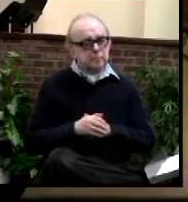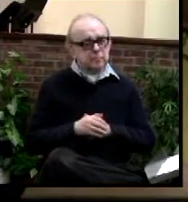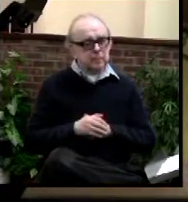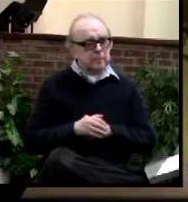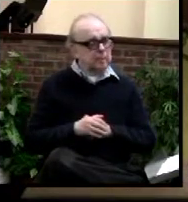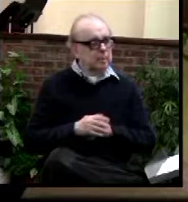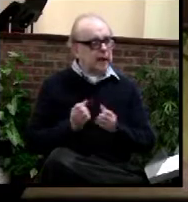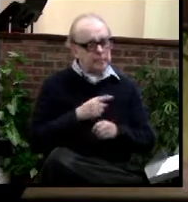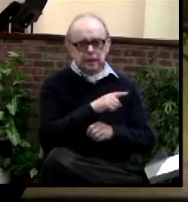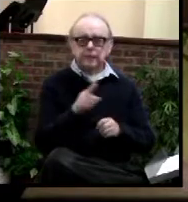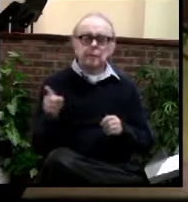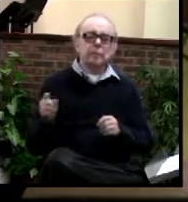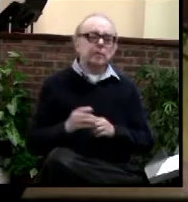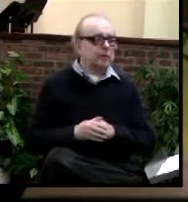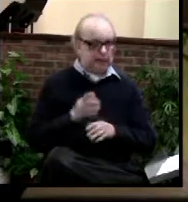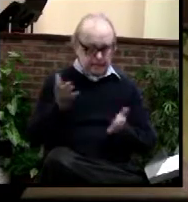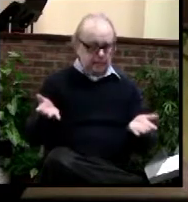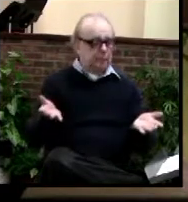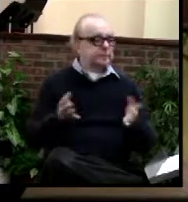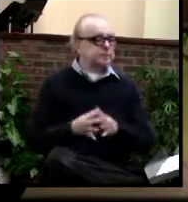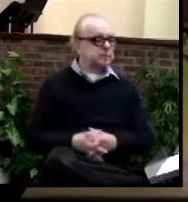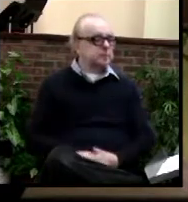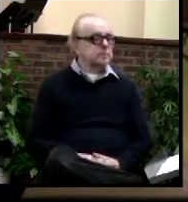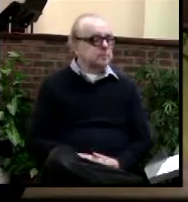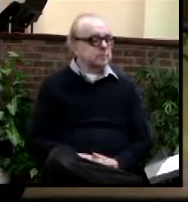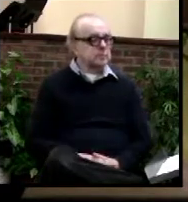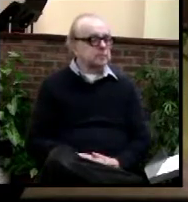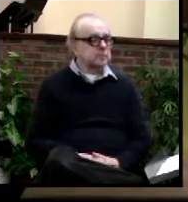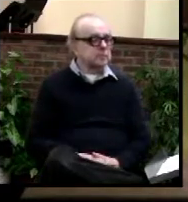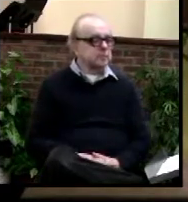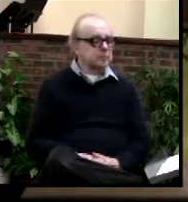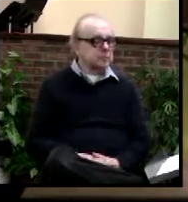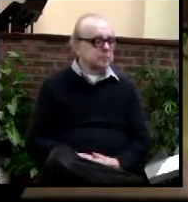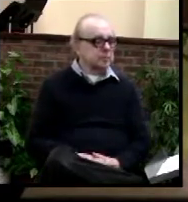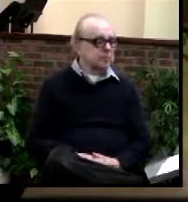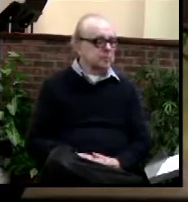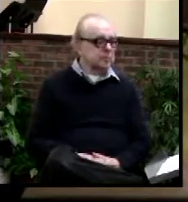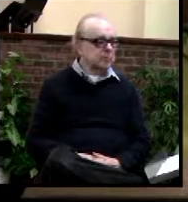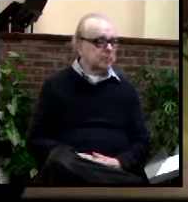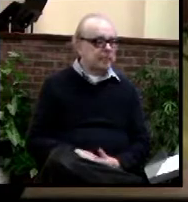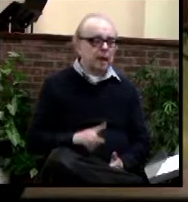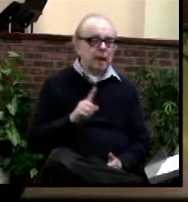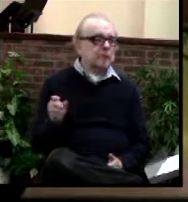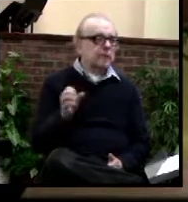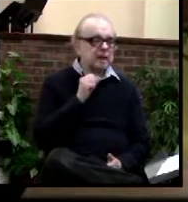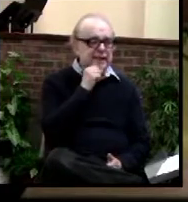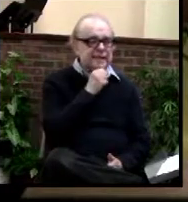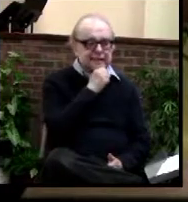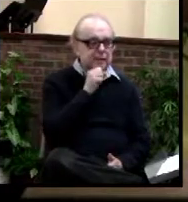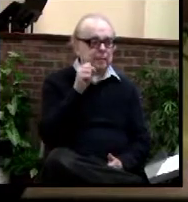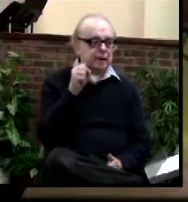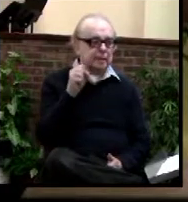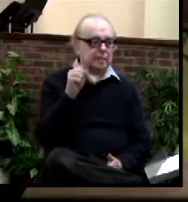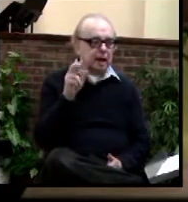How many of you in here are single? right now.